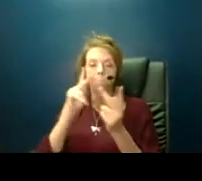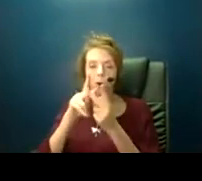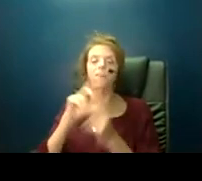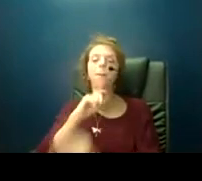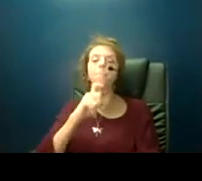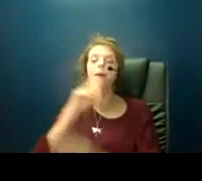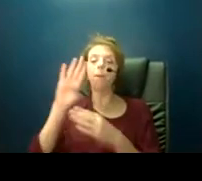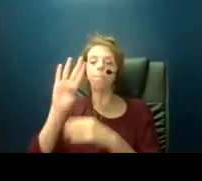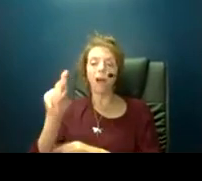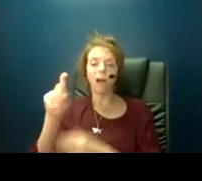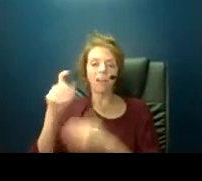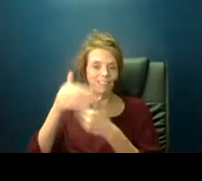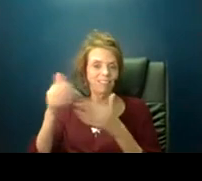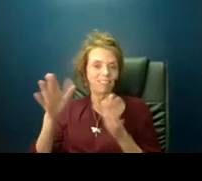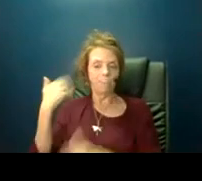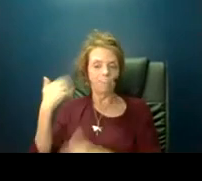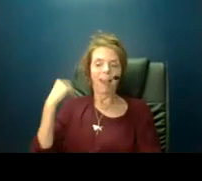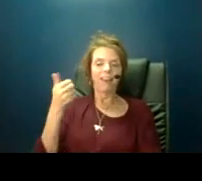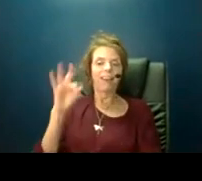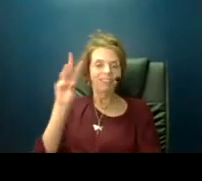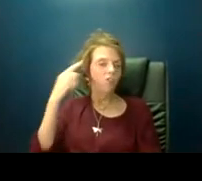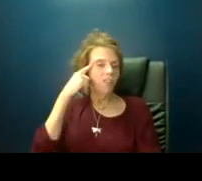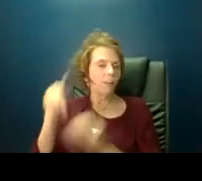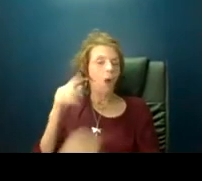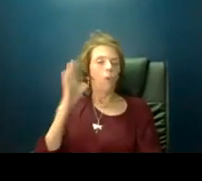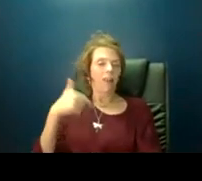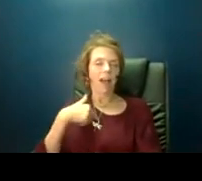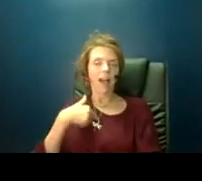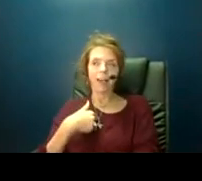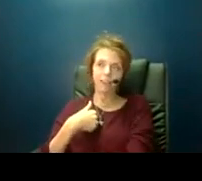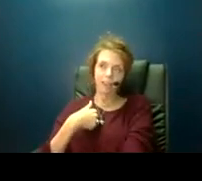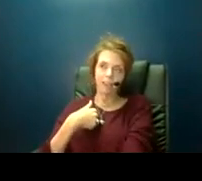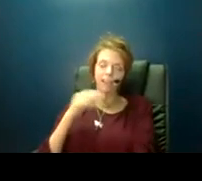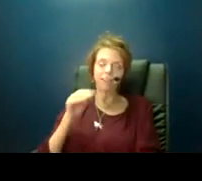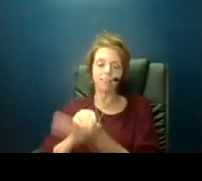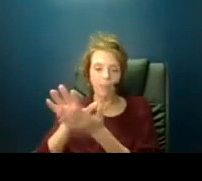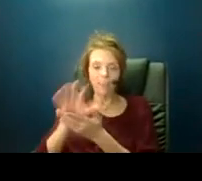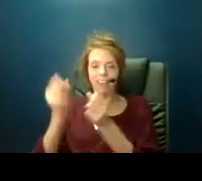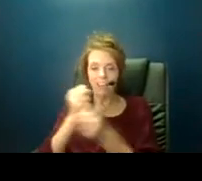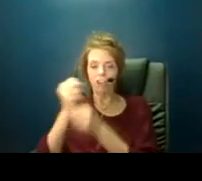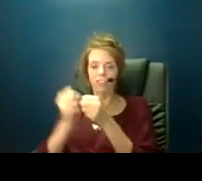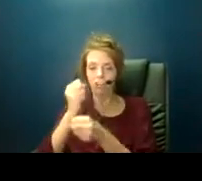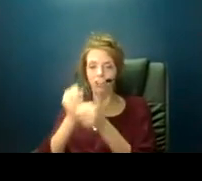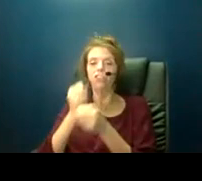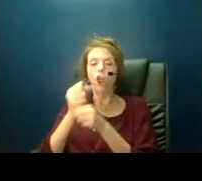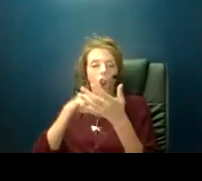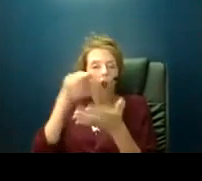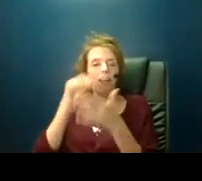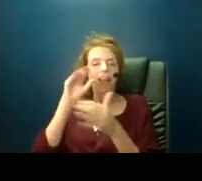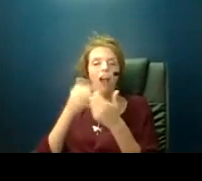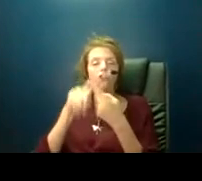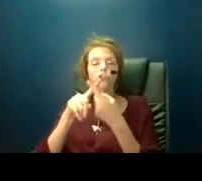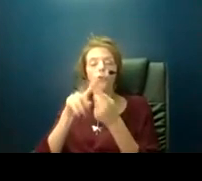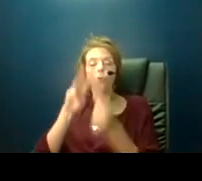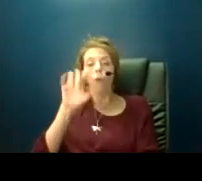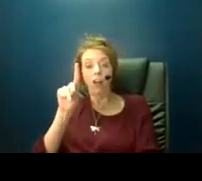think about, am I going to spend years and years and years learning how to weld a perfect steel box if that's